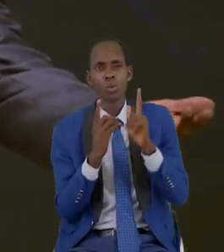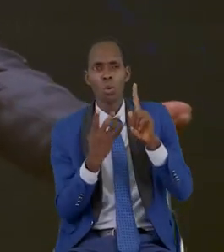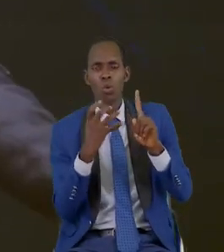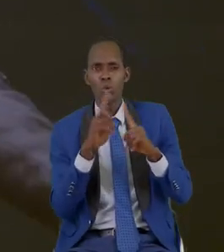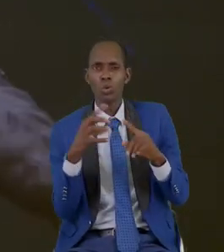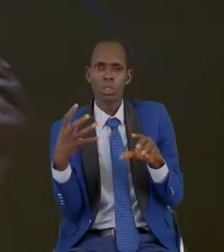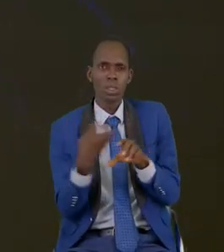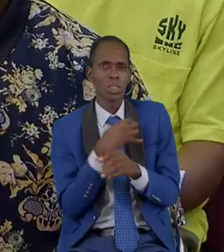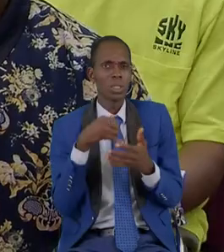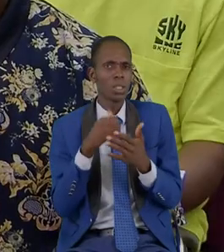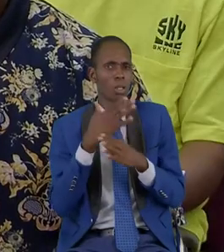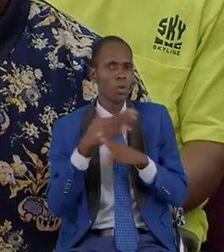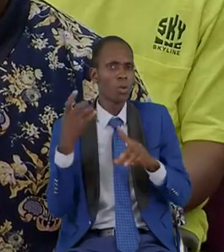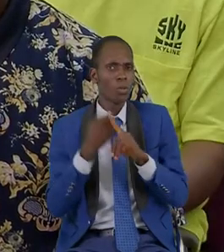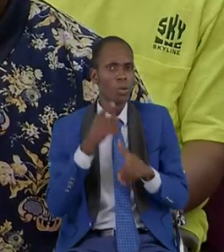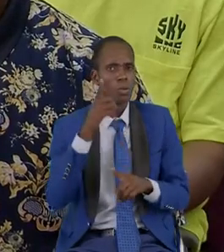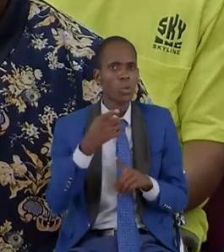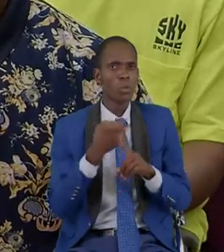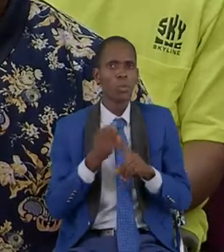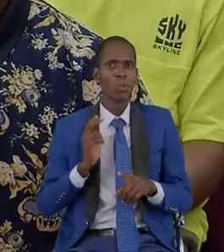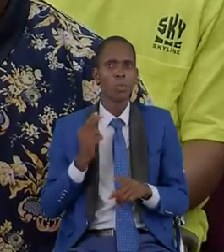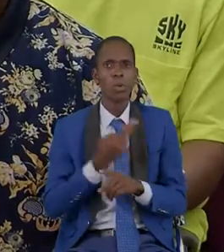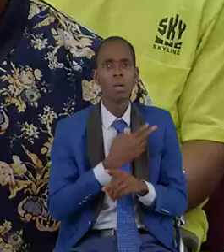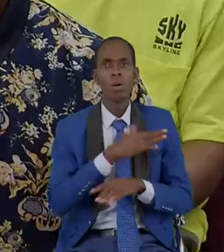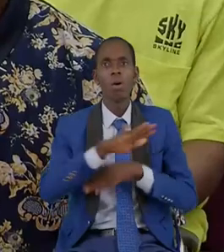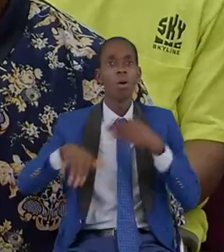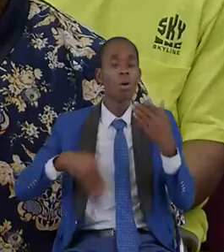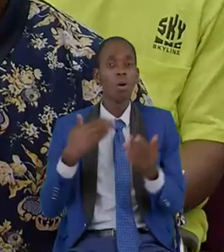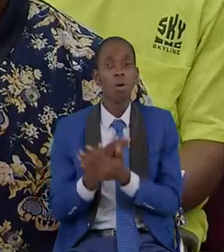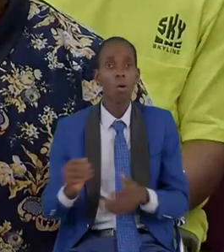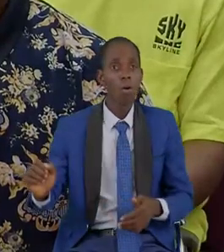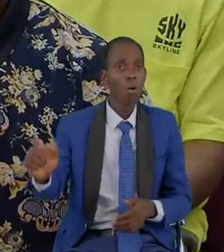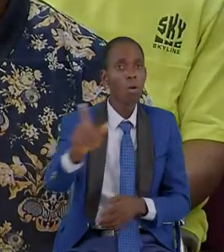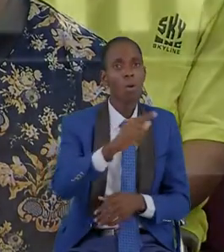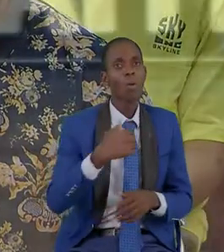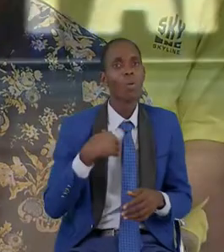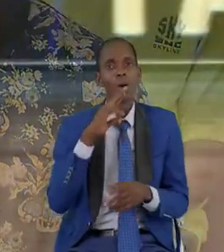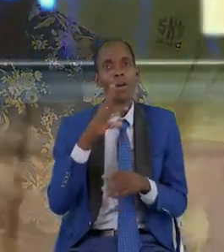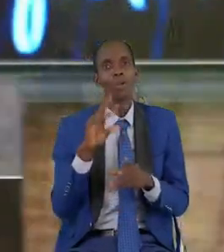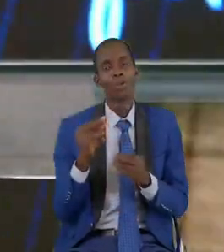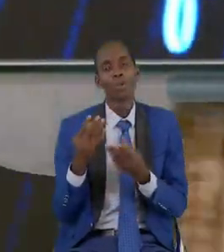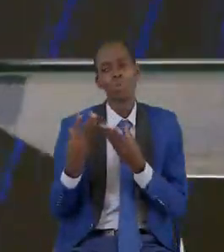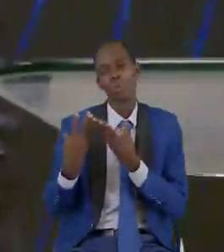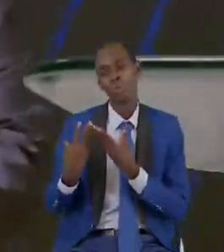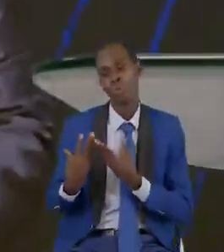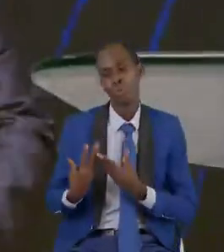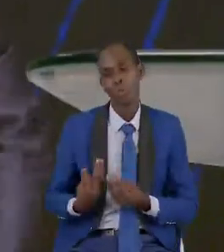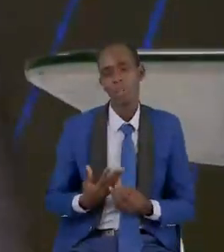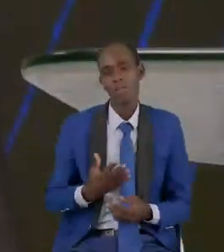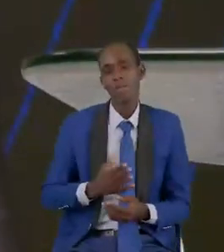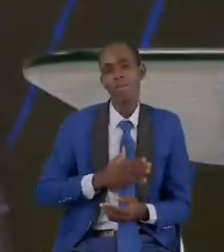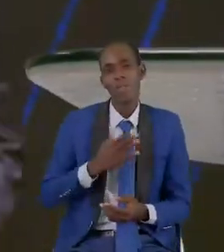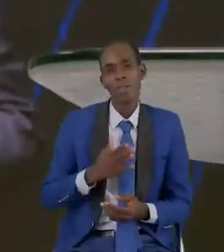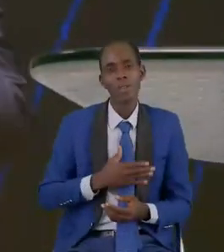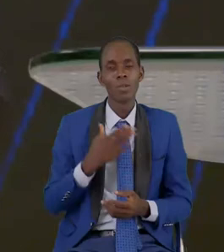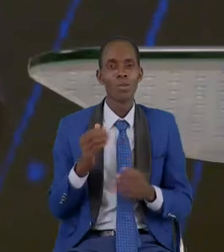you, away from us. And all of us here were so gentle, were so nice, were so spineless. And then